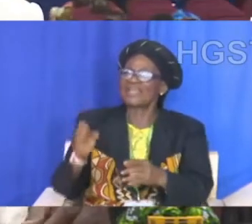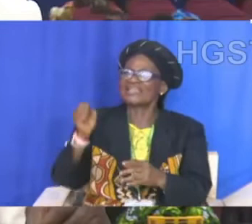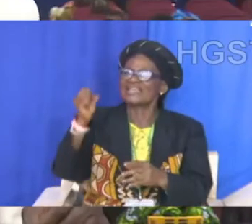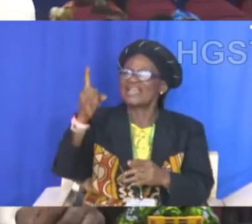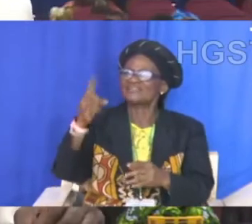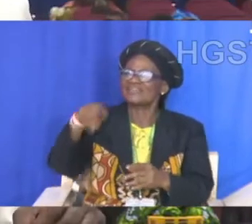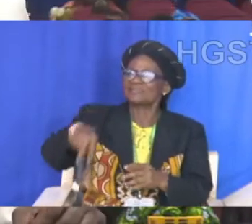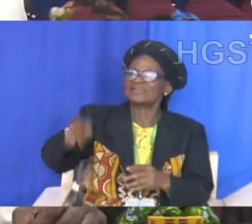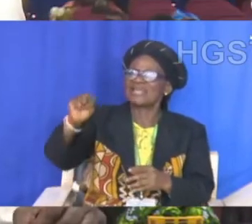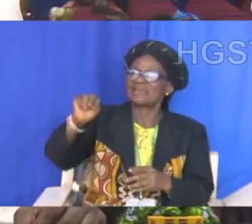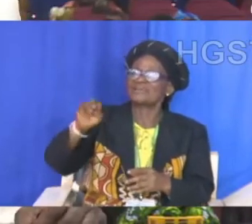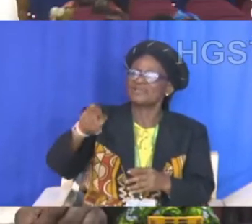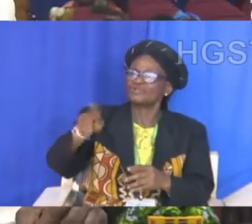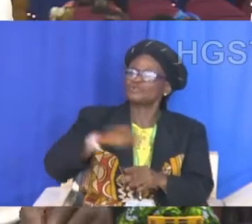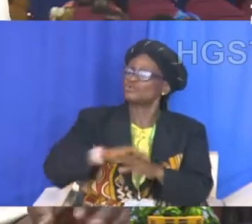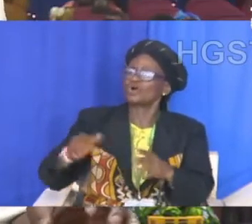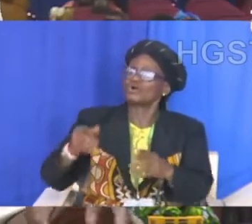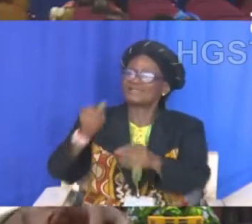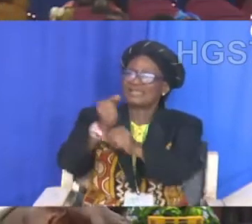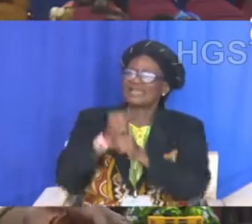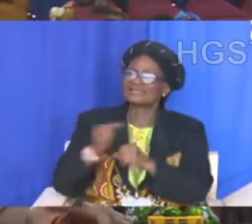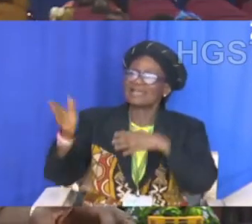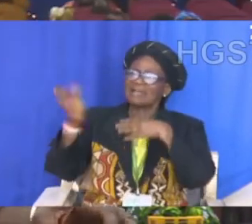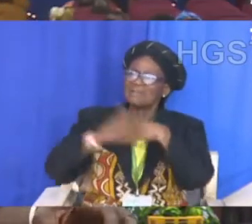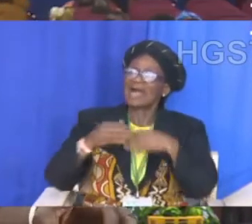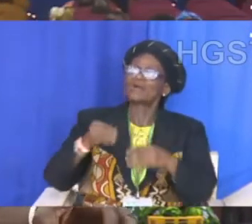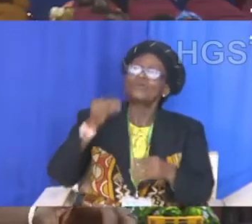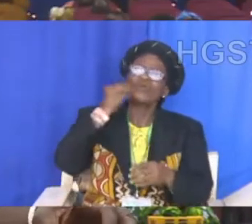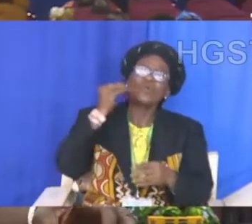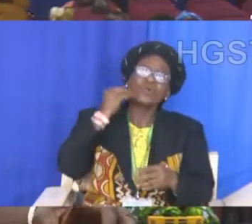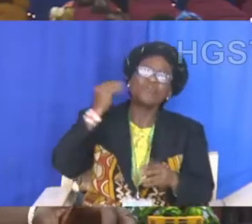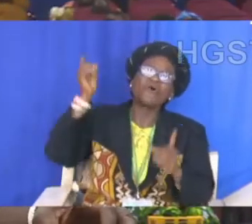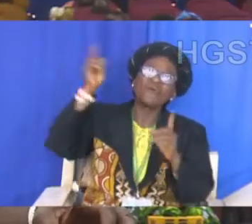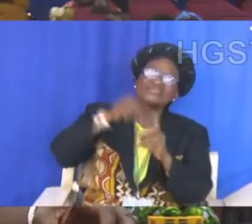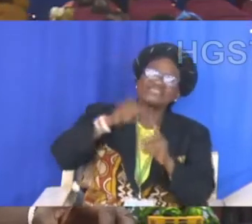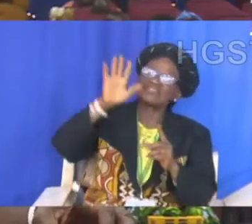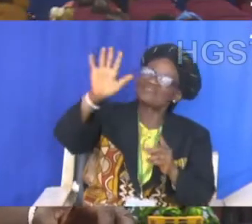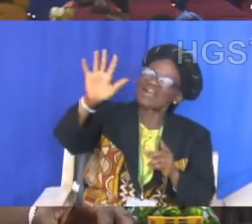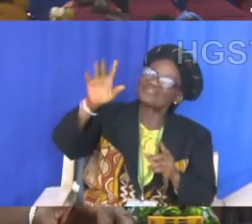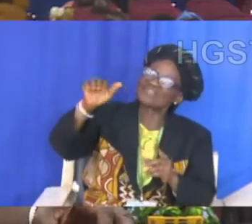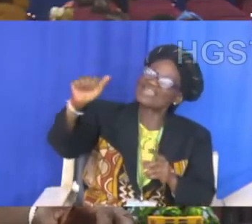you don't get back home until 5. What is it you are praying for?